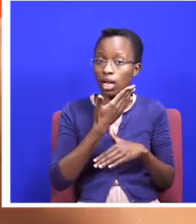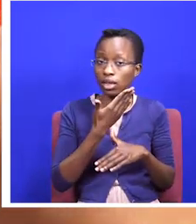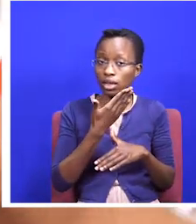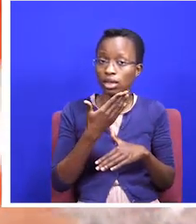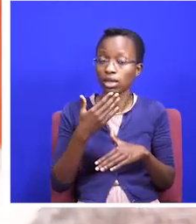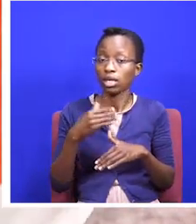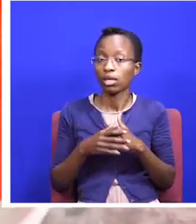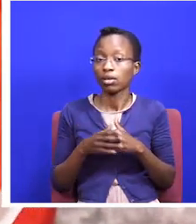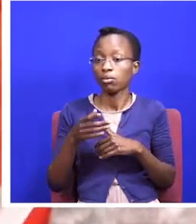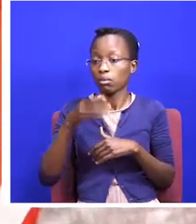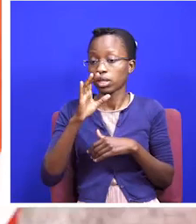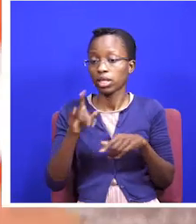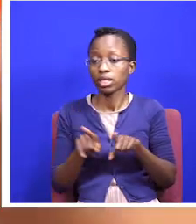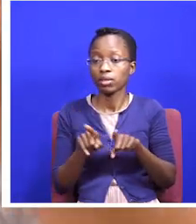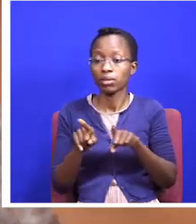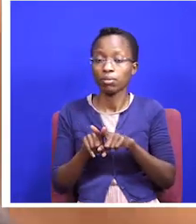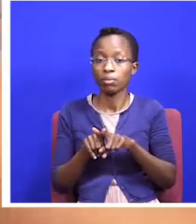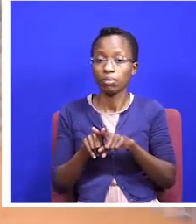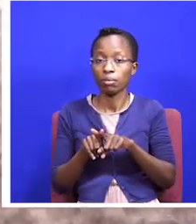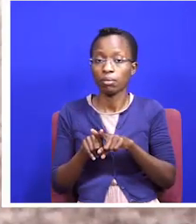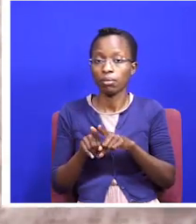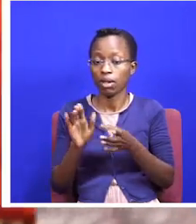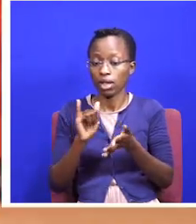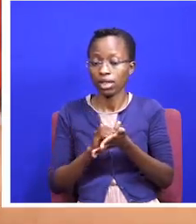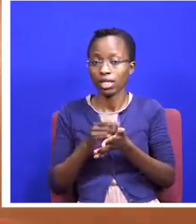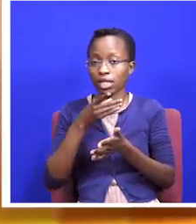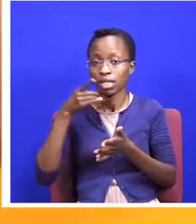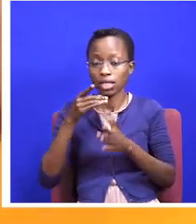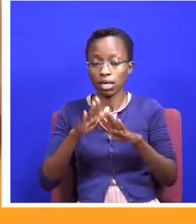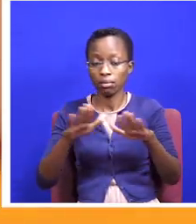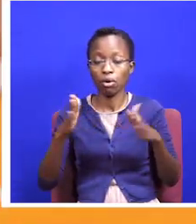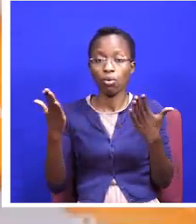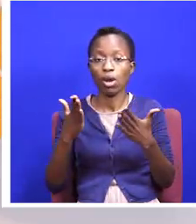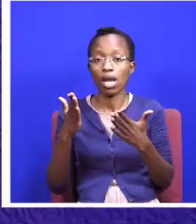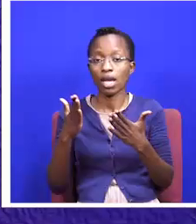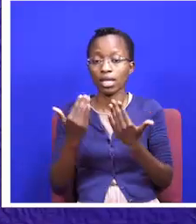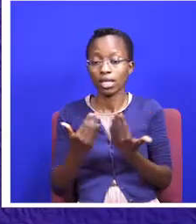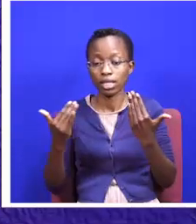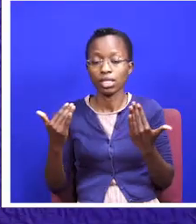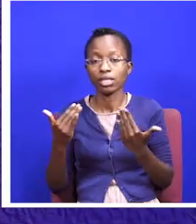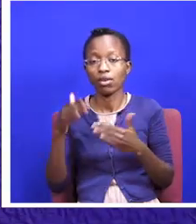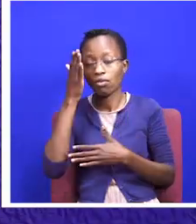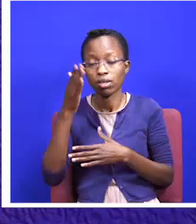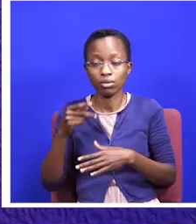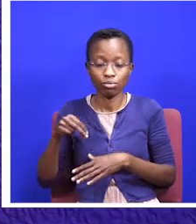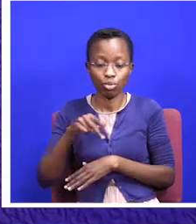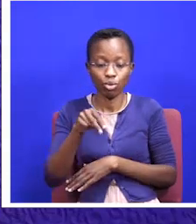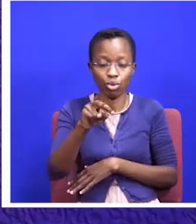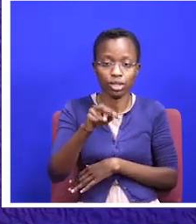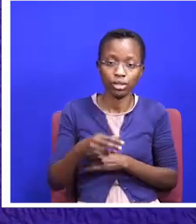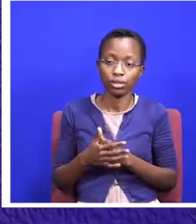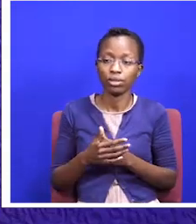this side, the color of water, and this is the dry ground where the children of Israel